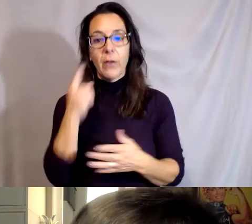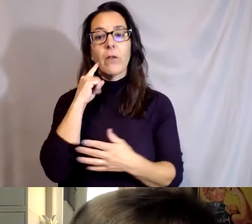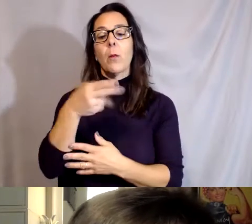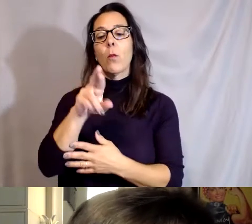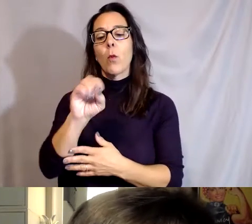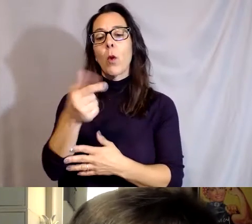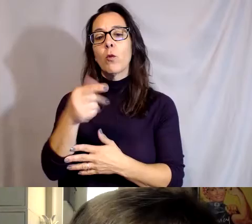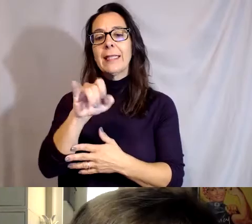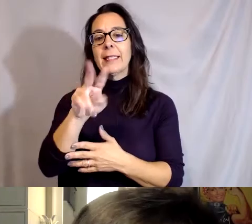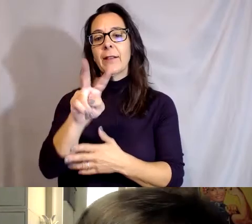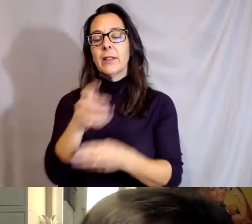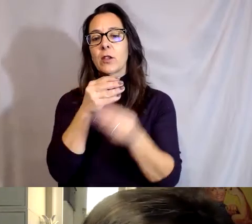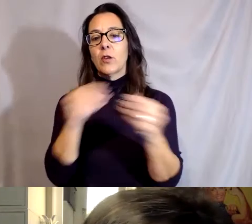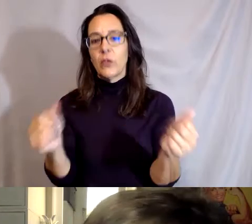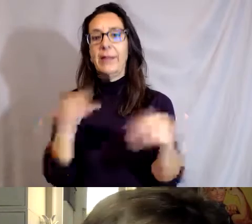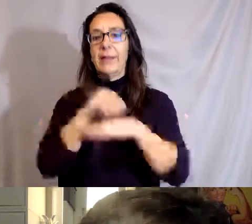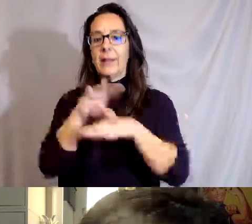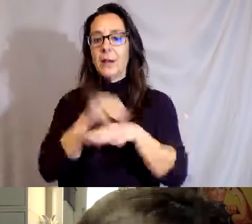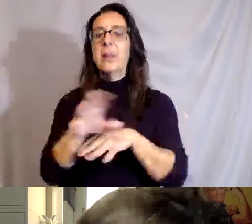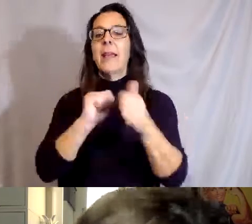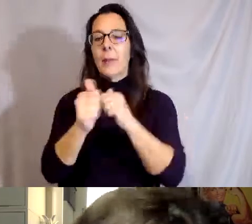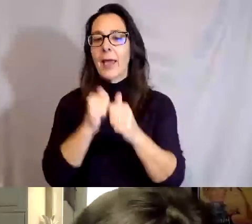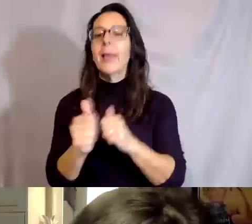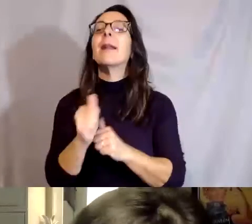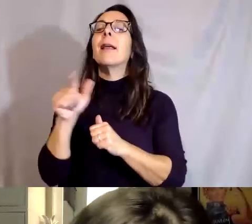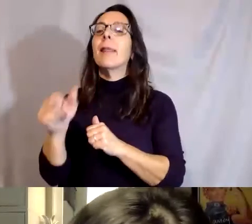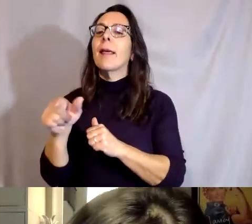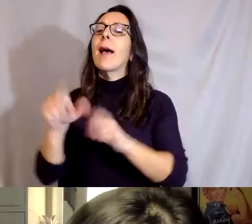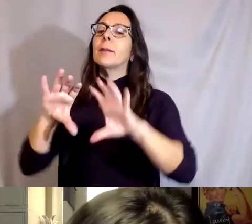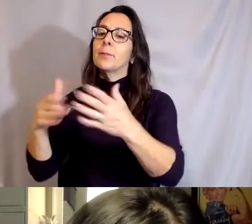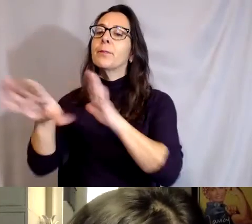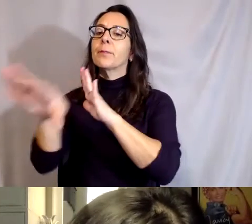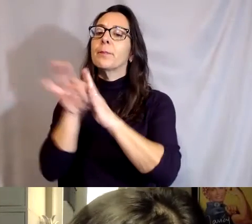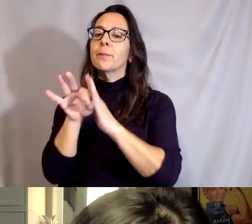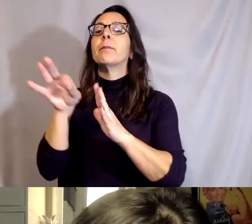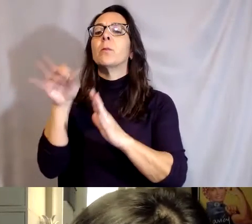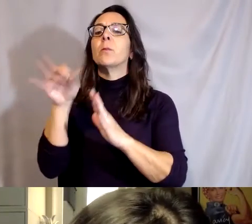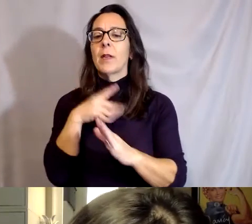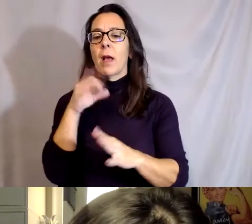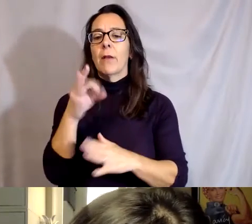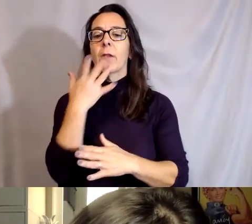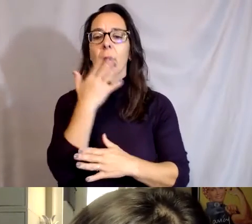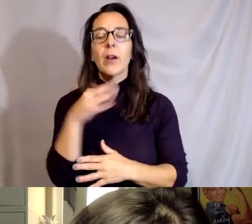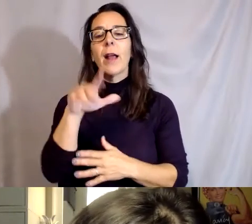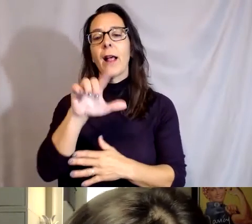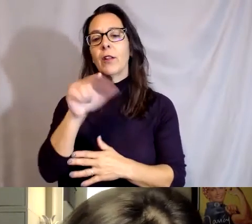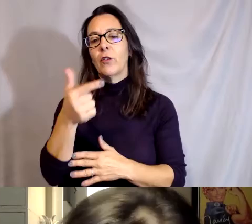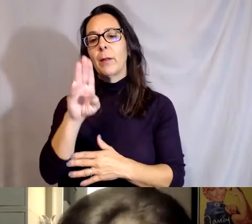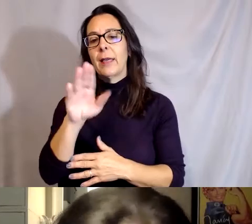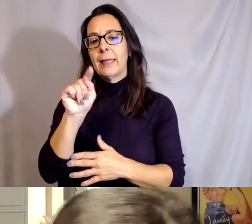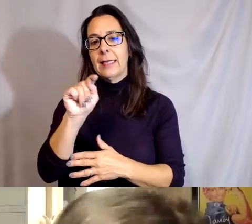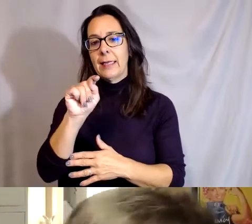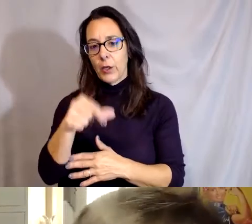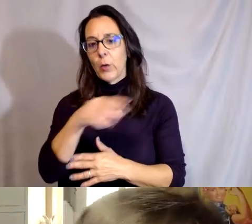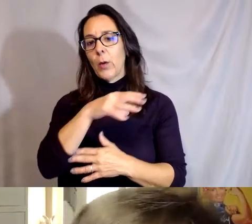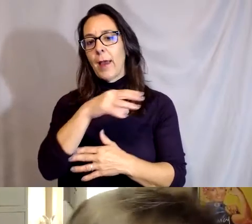Solutions Consulting Campaigns, a firm that works to elect women of color, LGBTQ candidates, and candidates with disabilities to office. Thank you for